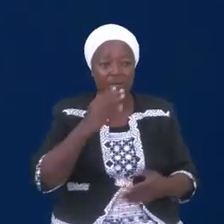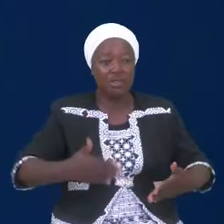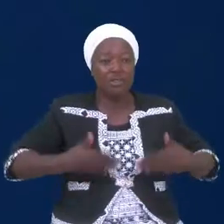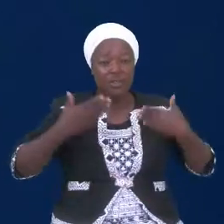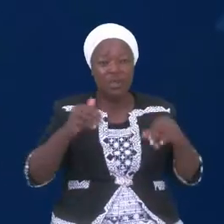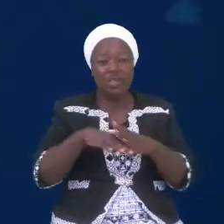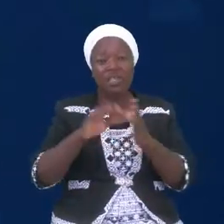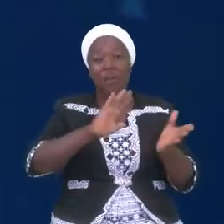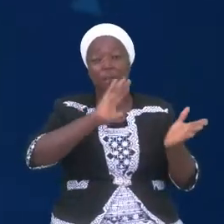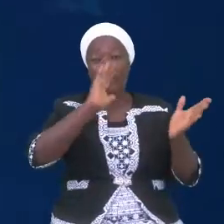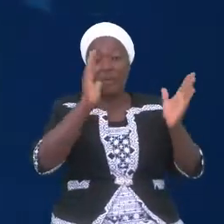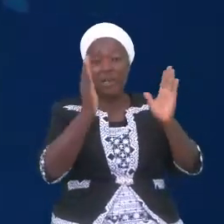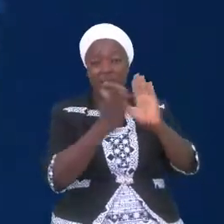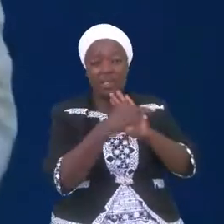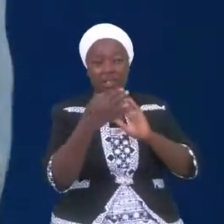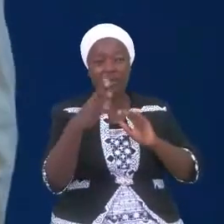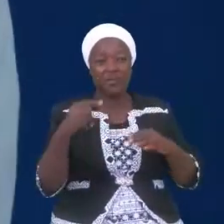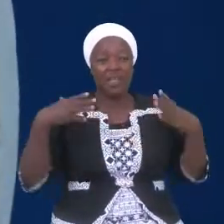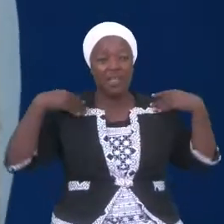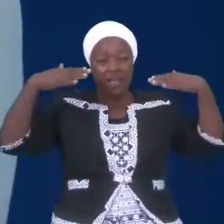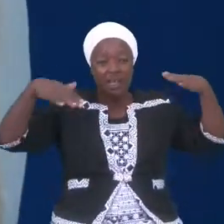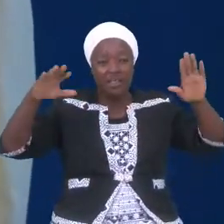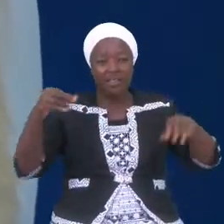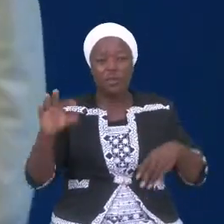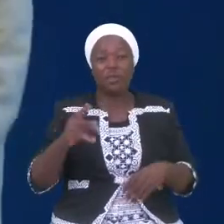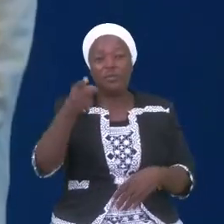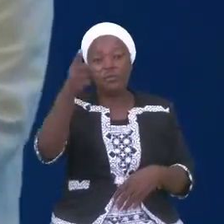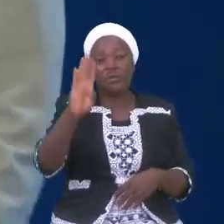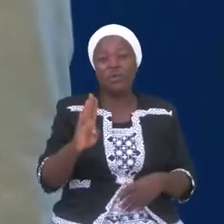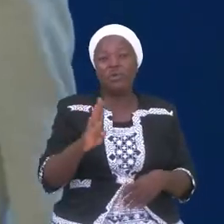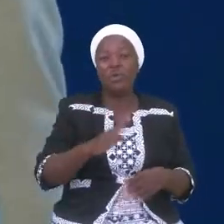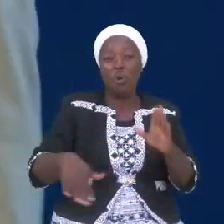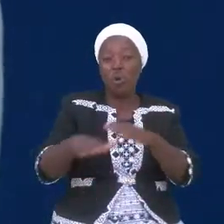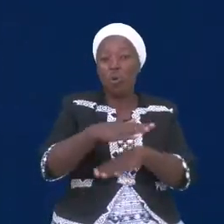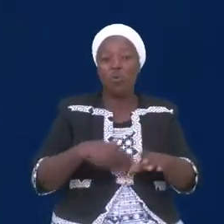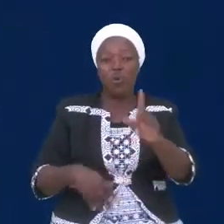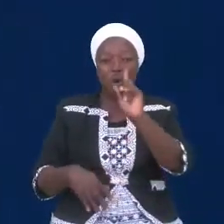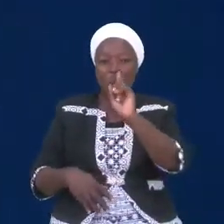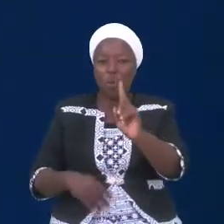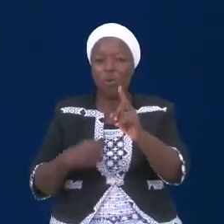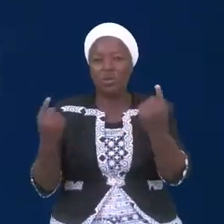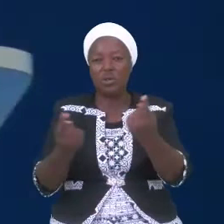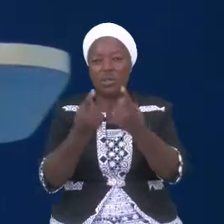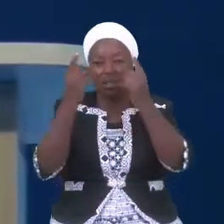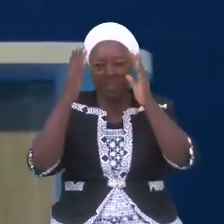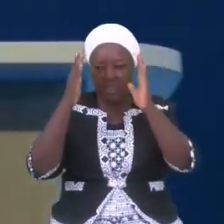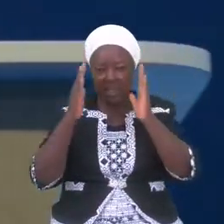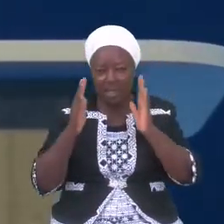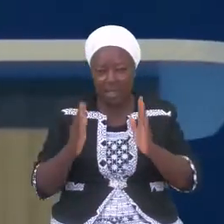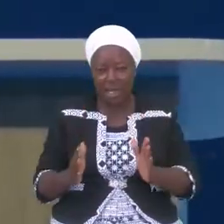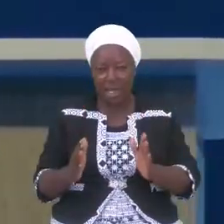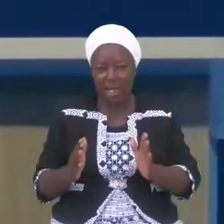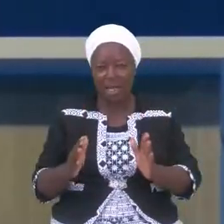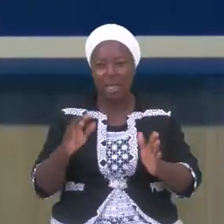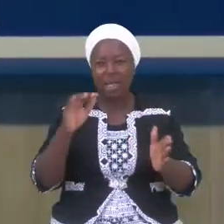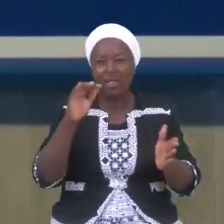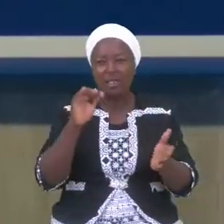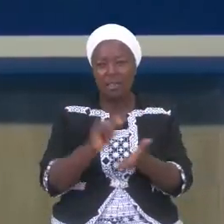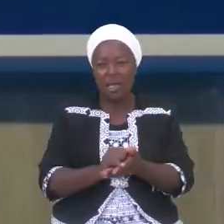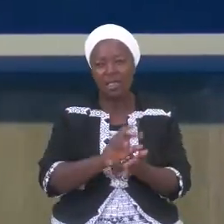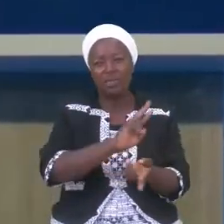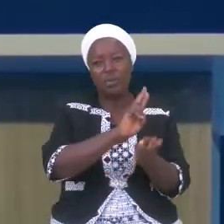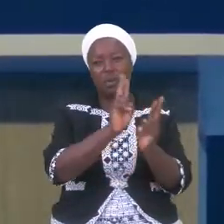the presence of the angels of God over one sinner